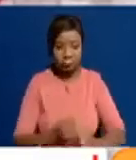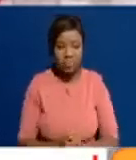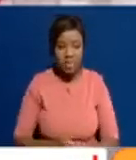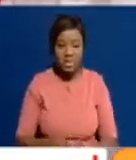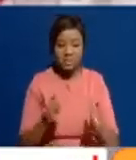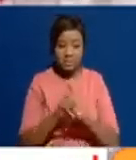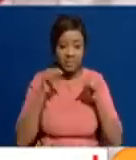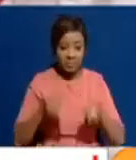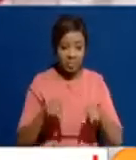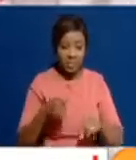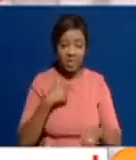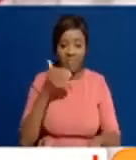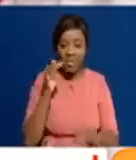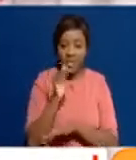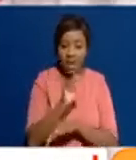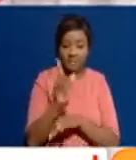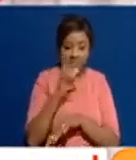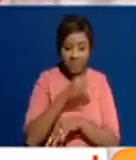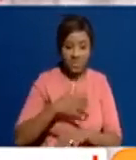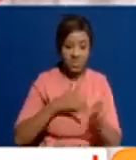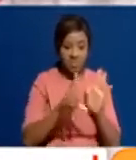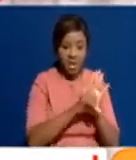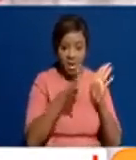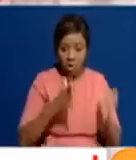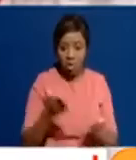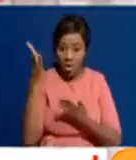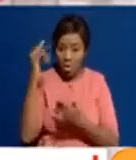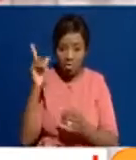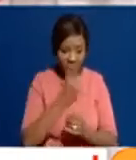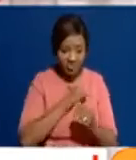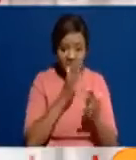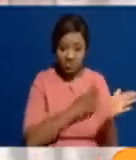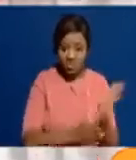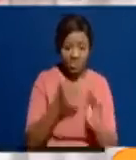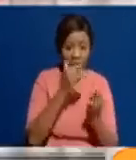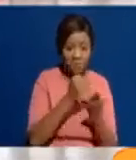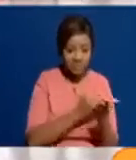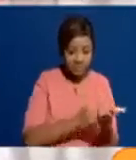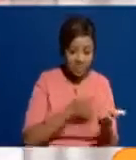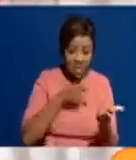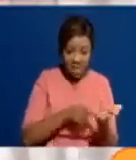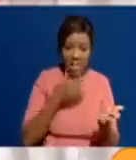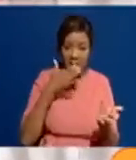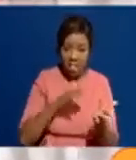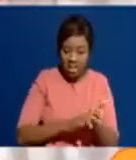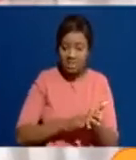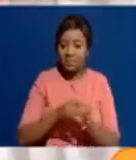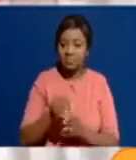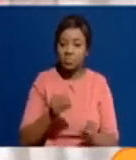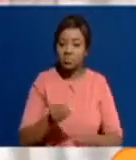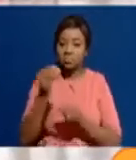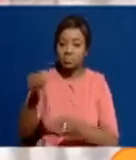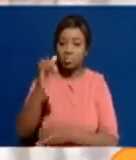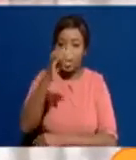I ask my lawyers, and I hope they have done so before the end of the day, to write a demand letter to